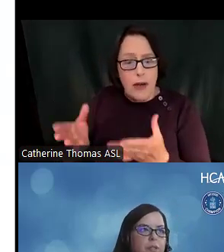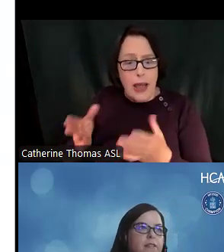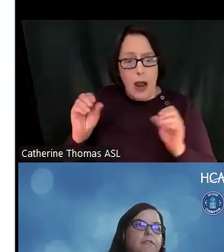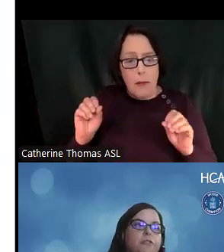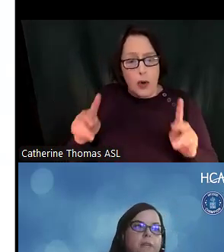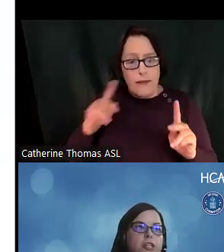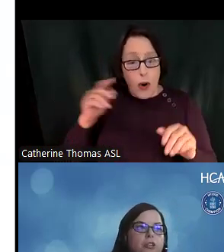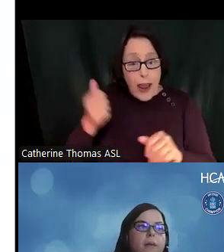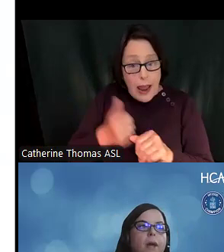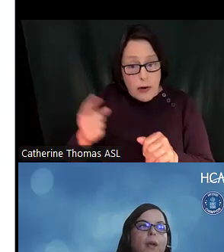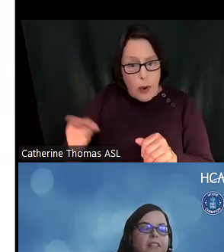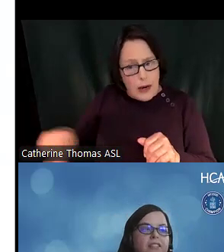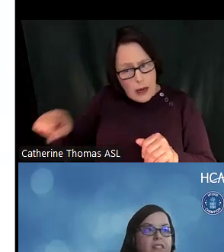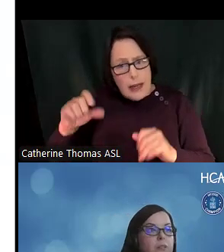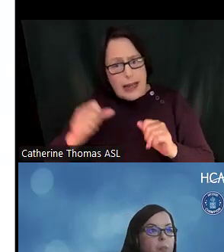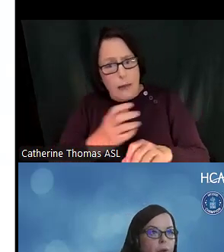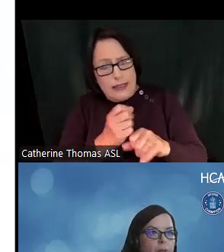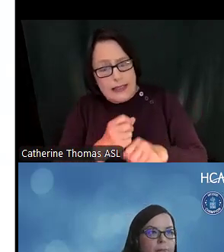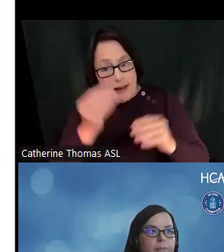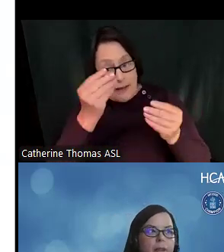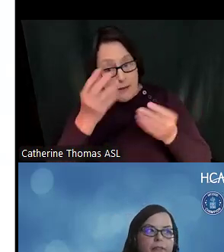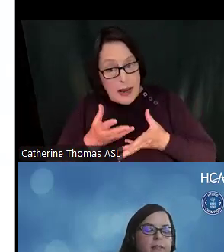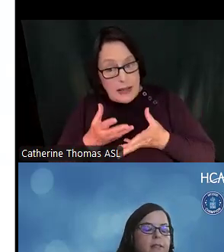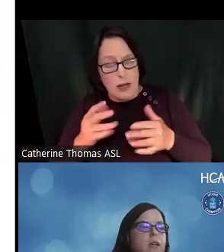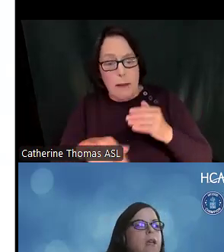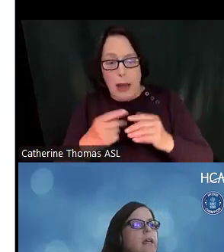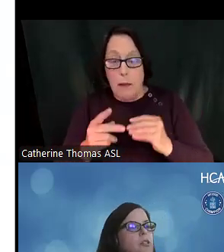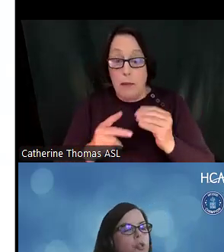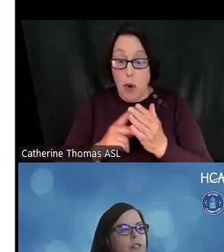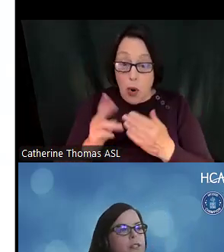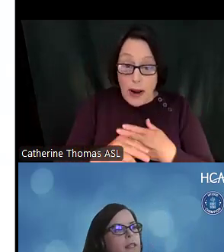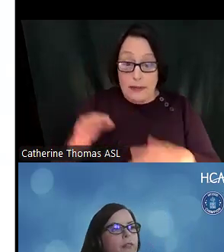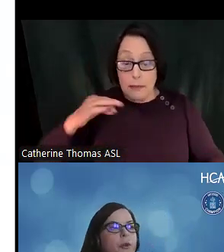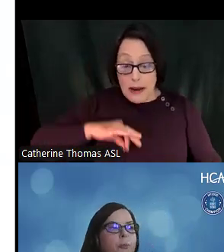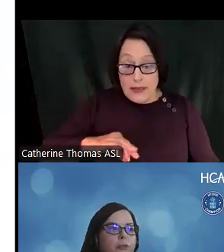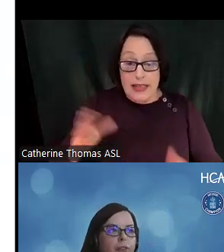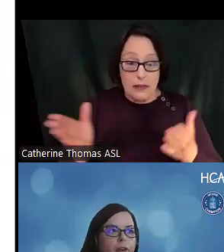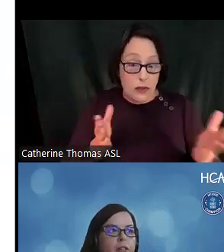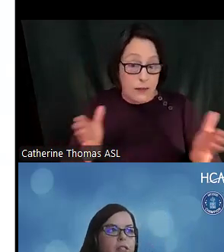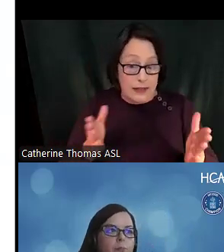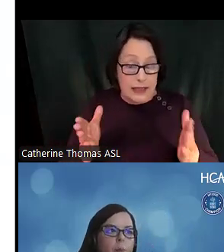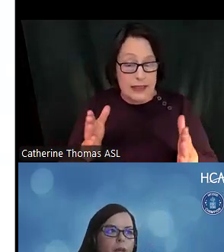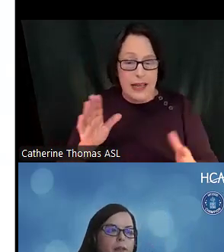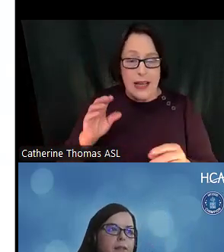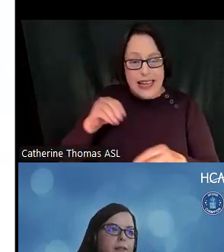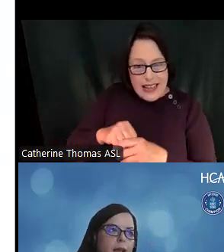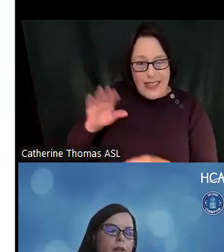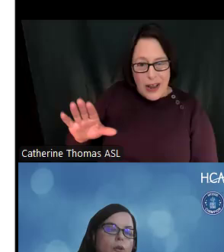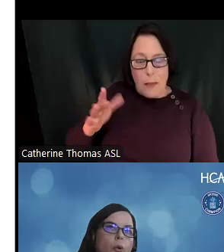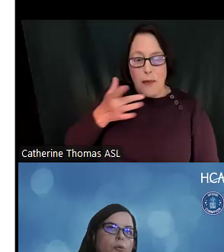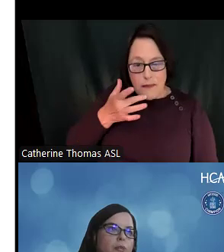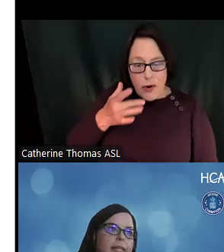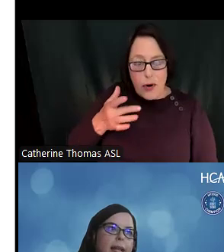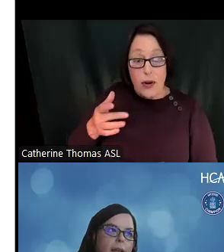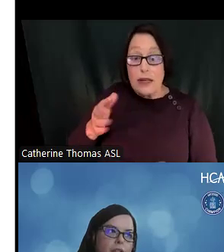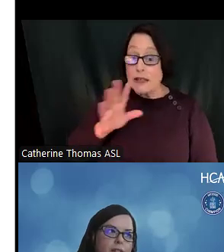to receive information about agencies' program, benefits, and services in their preferred spoken, sign,